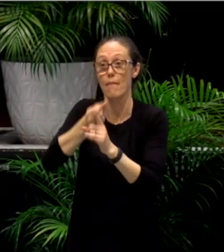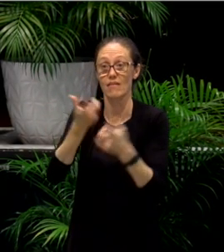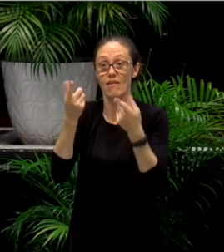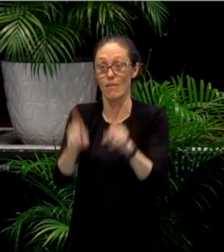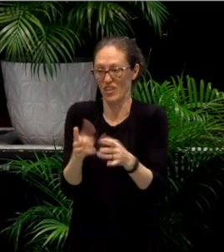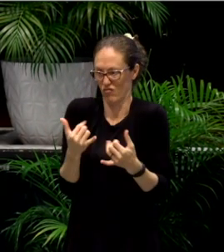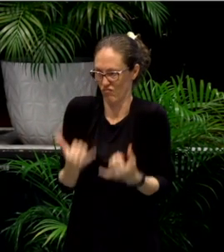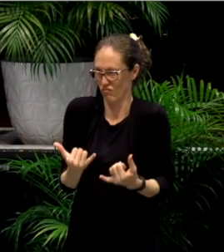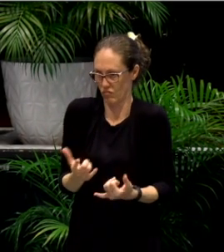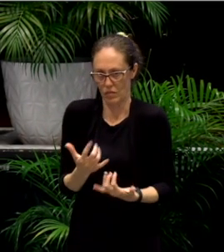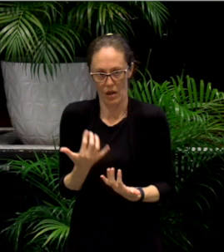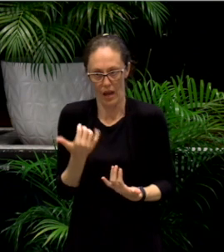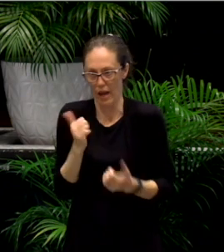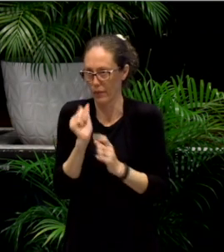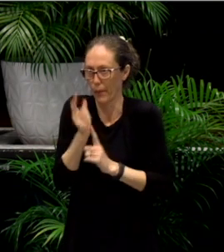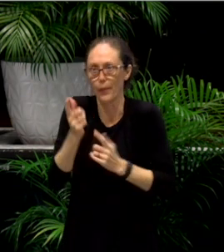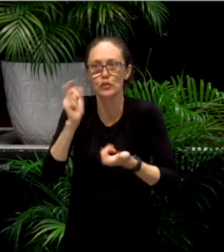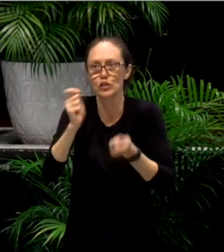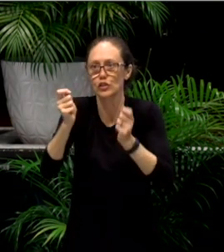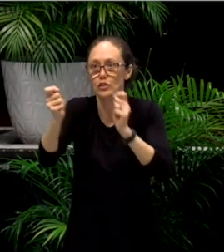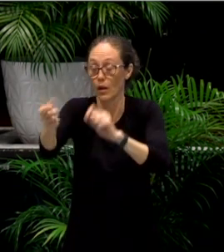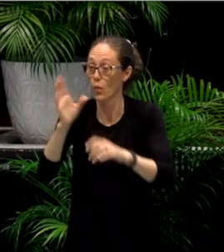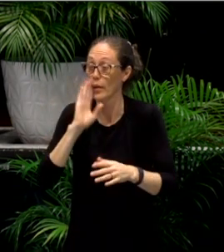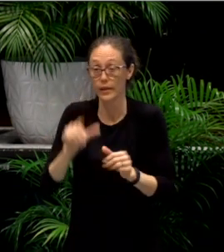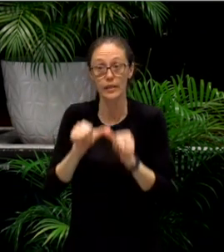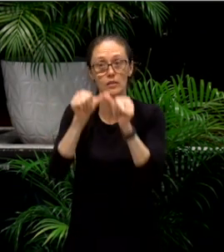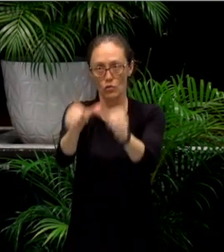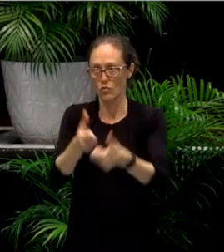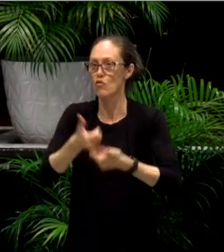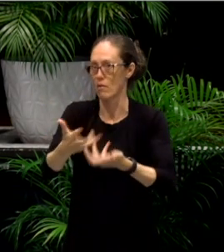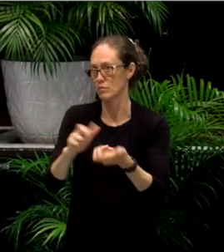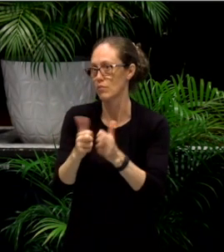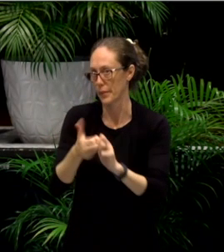time and will continue to be highly problematic.